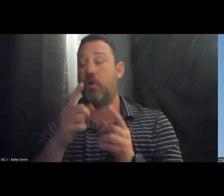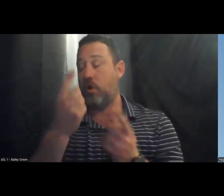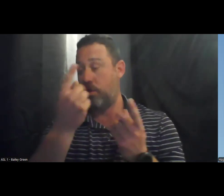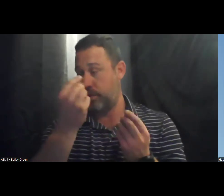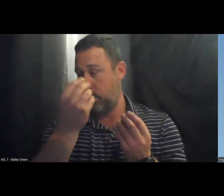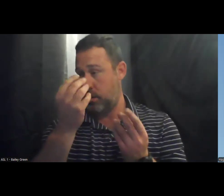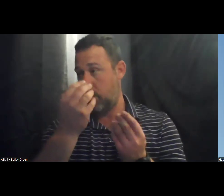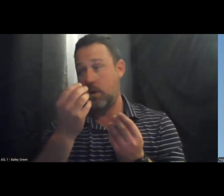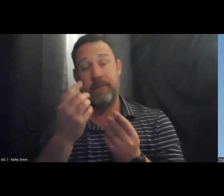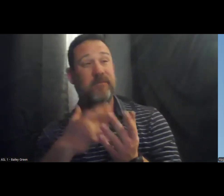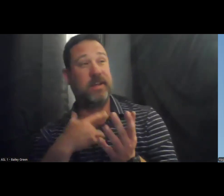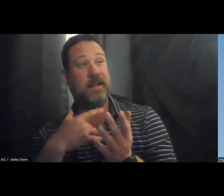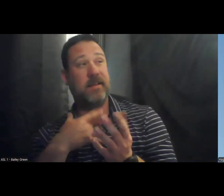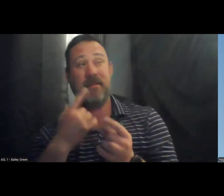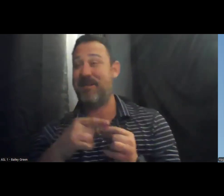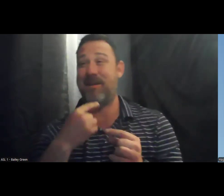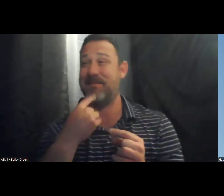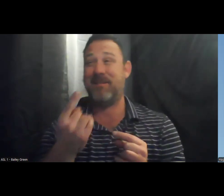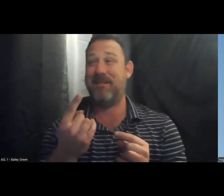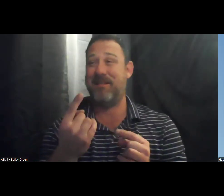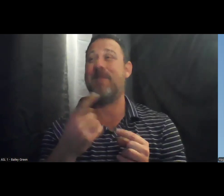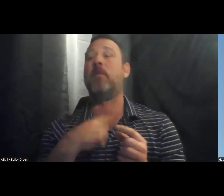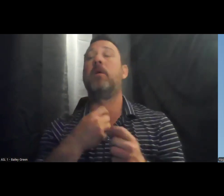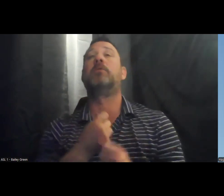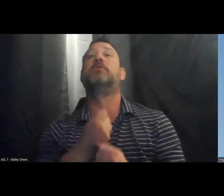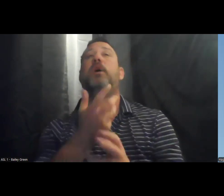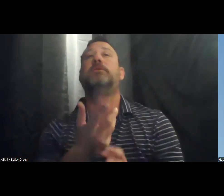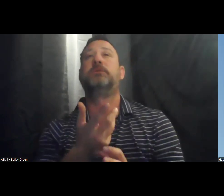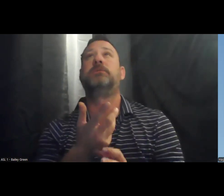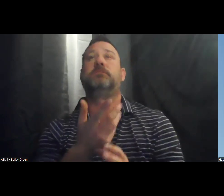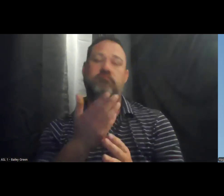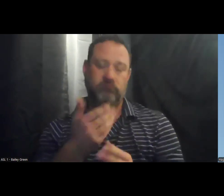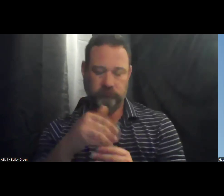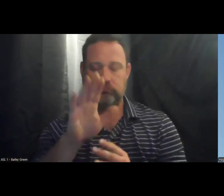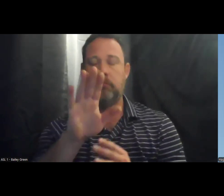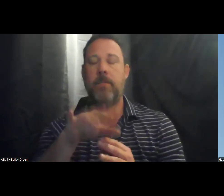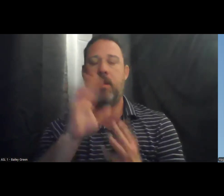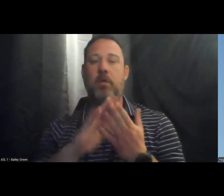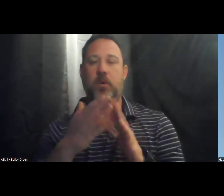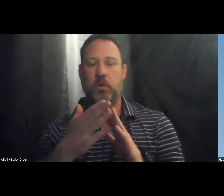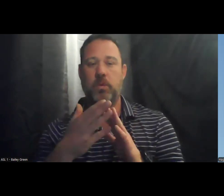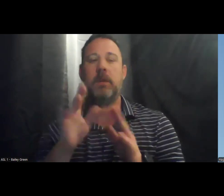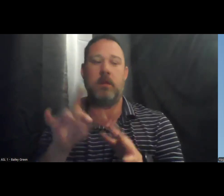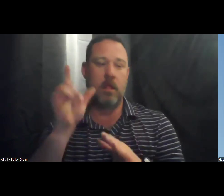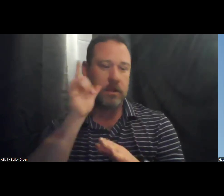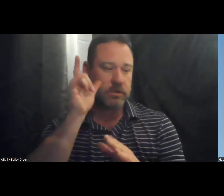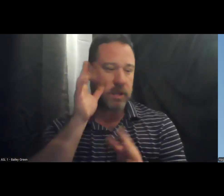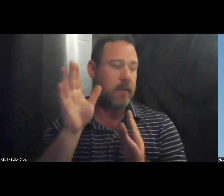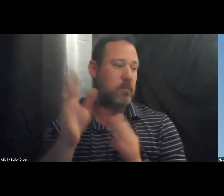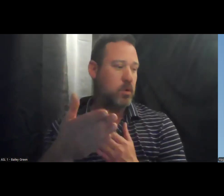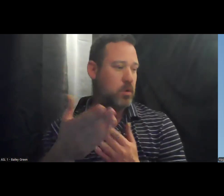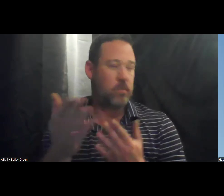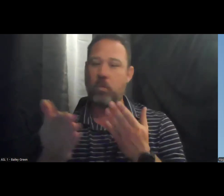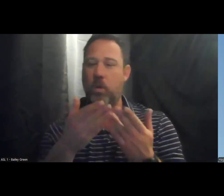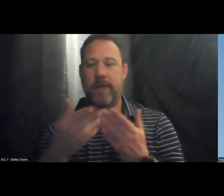feeling and can't say out loud, we can express and deliver out in the community, in the legislative rooms, wherever